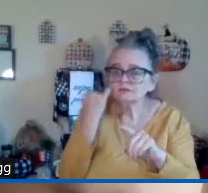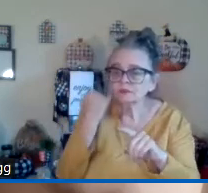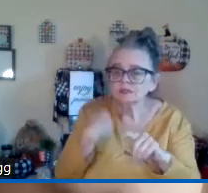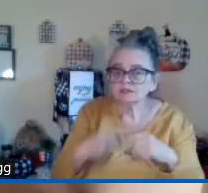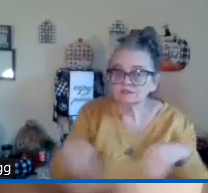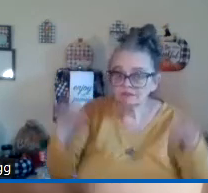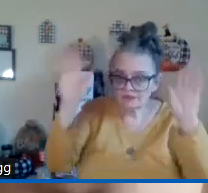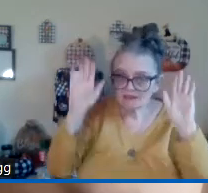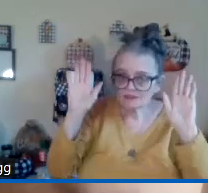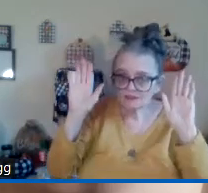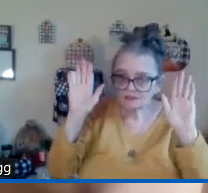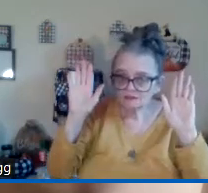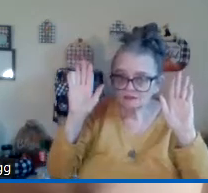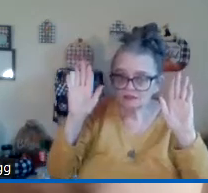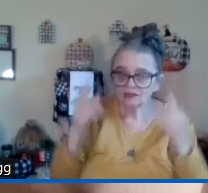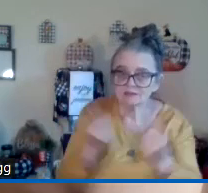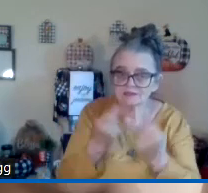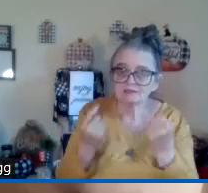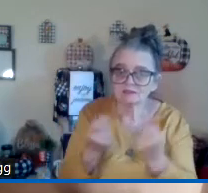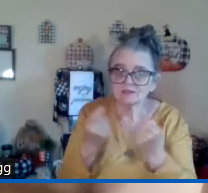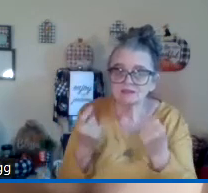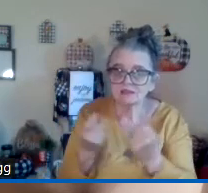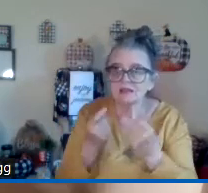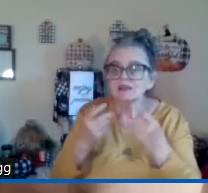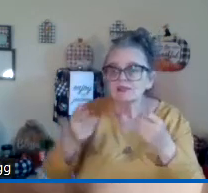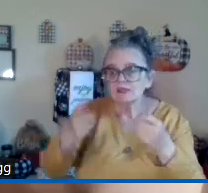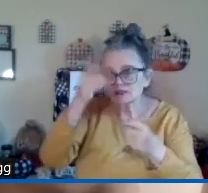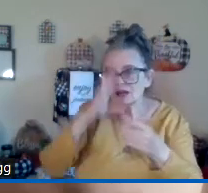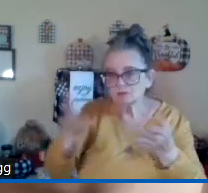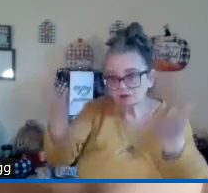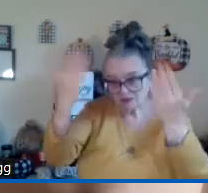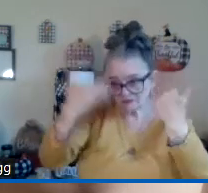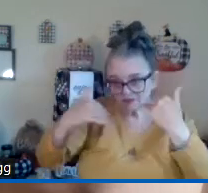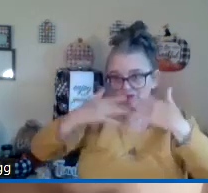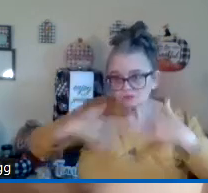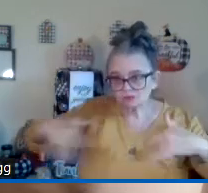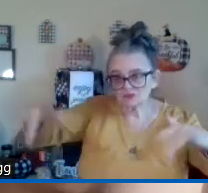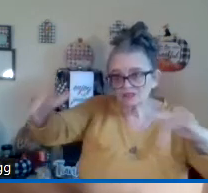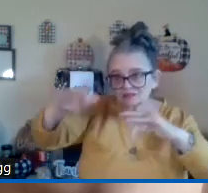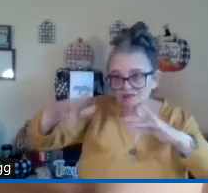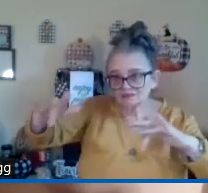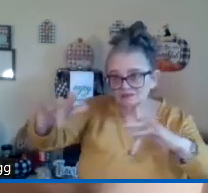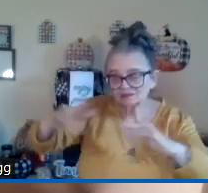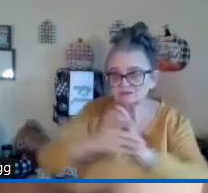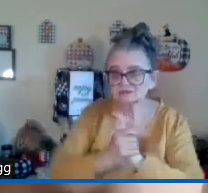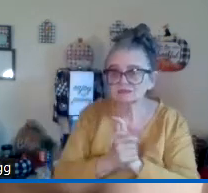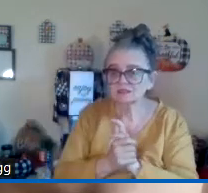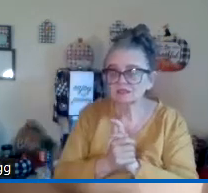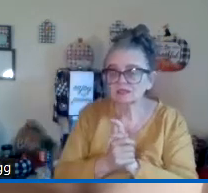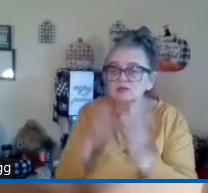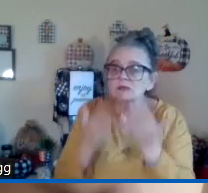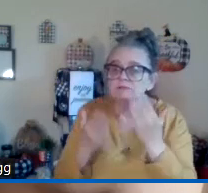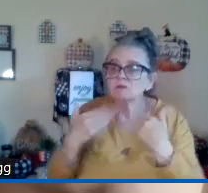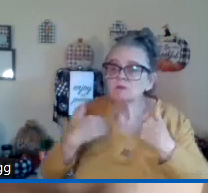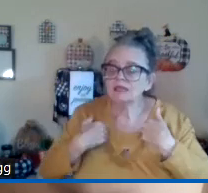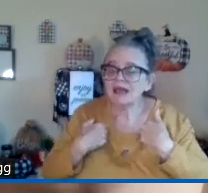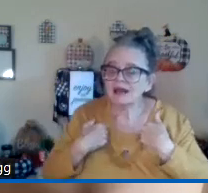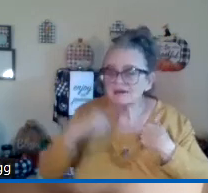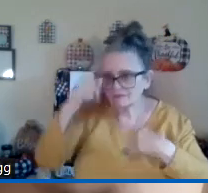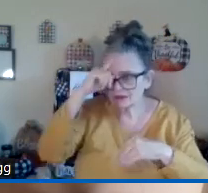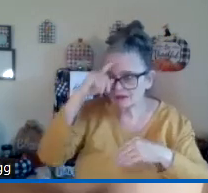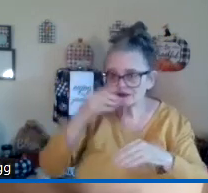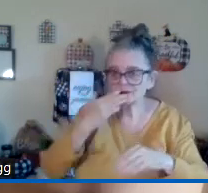But if we confess our sins, then God will give us mercy. Maybe